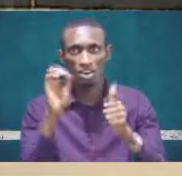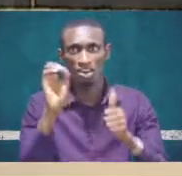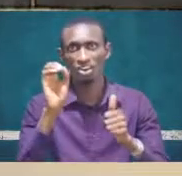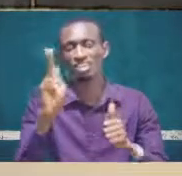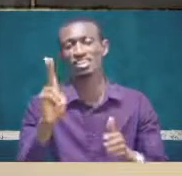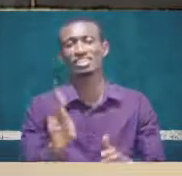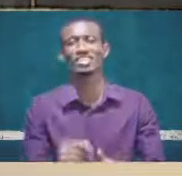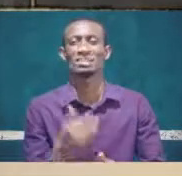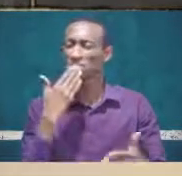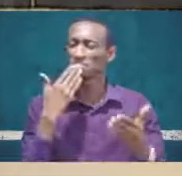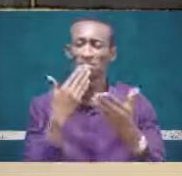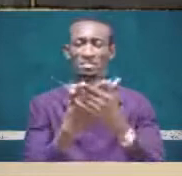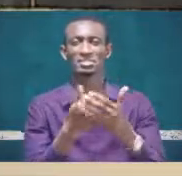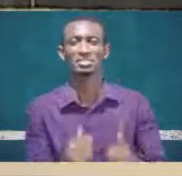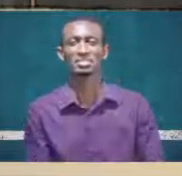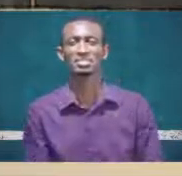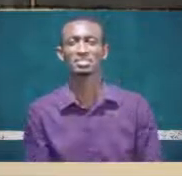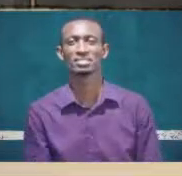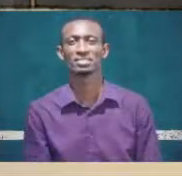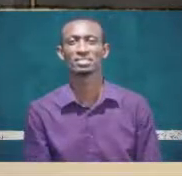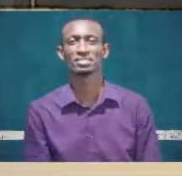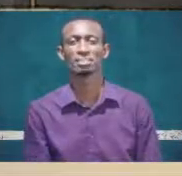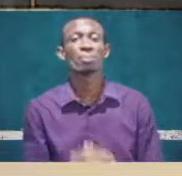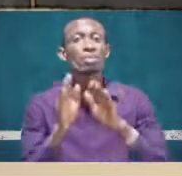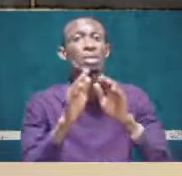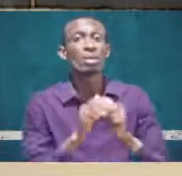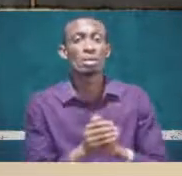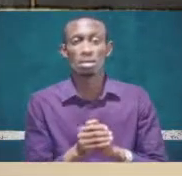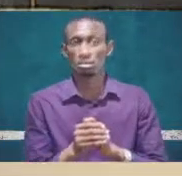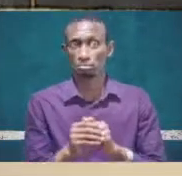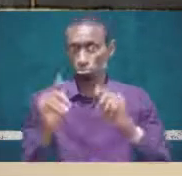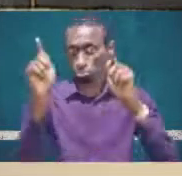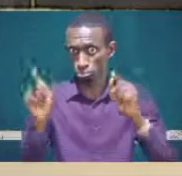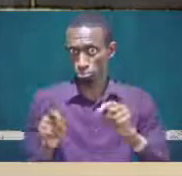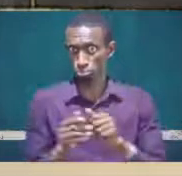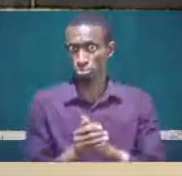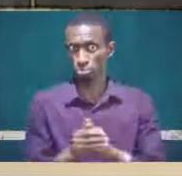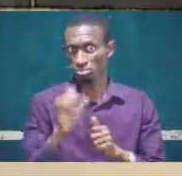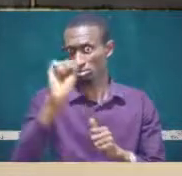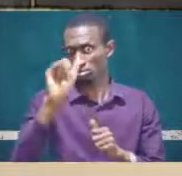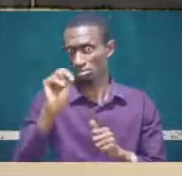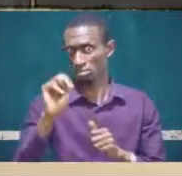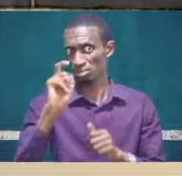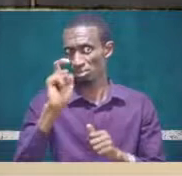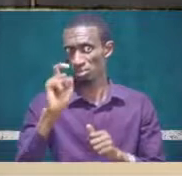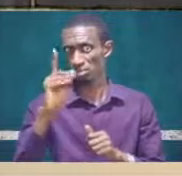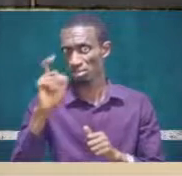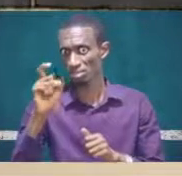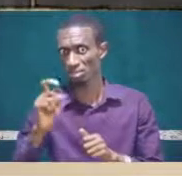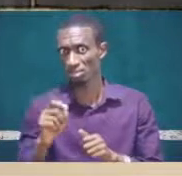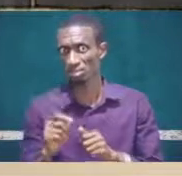Okay, very good. So the integral of sine x dx is known to